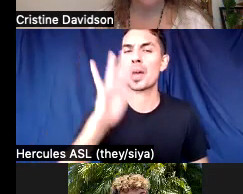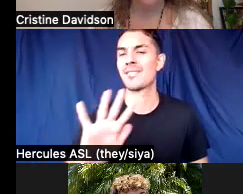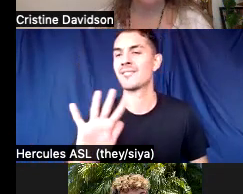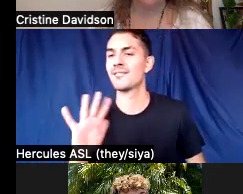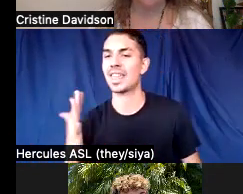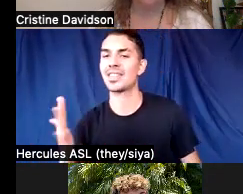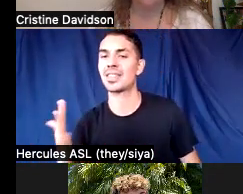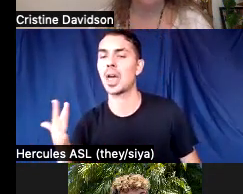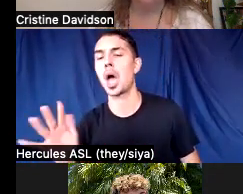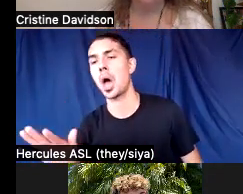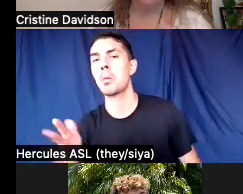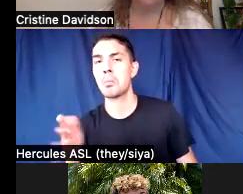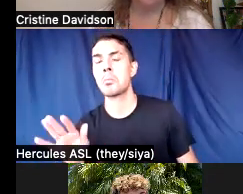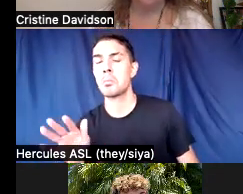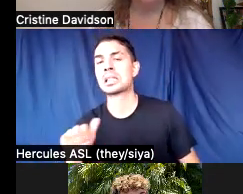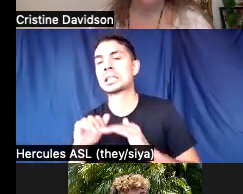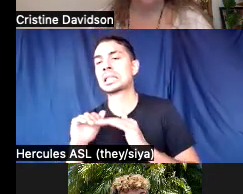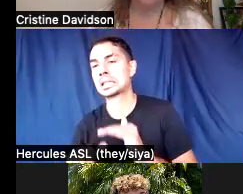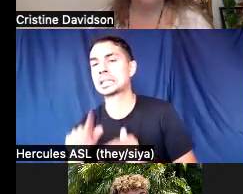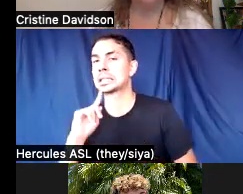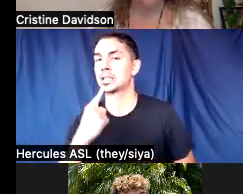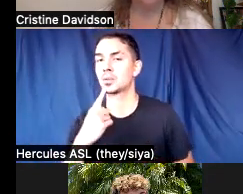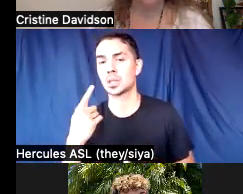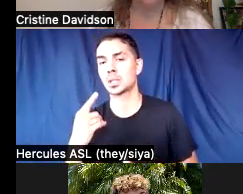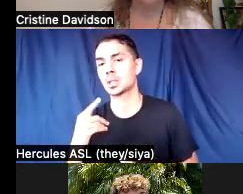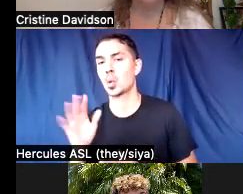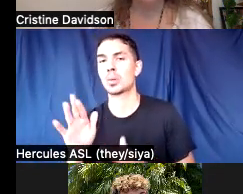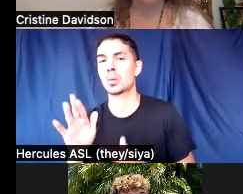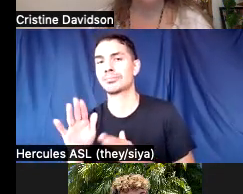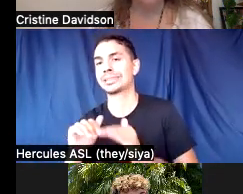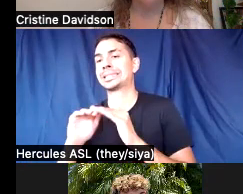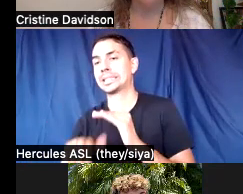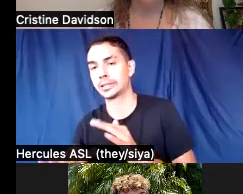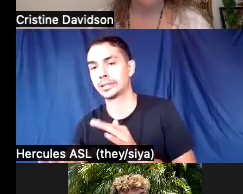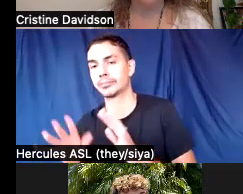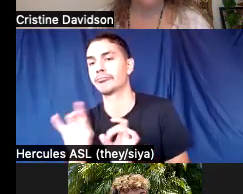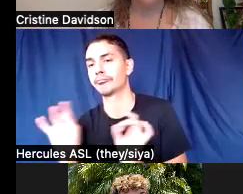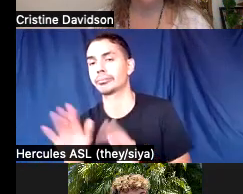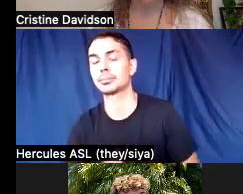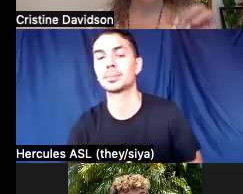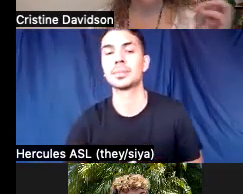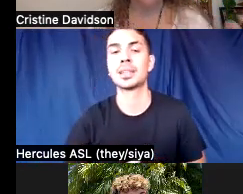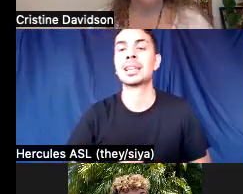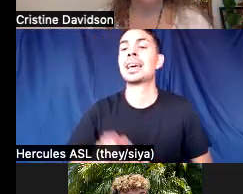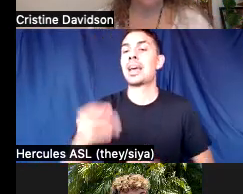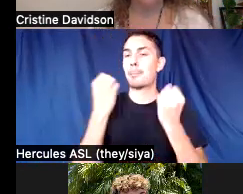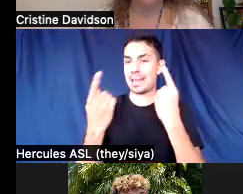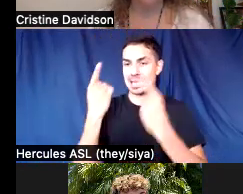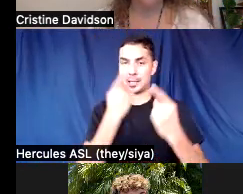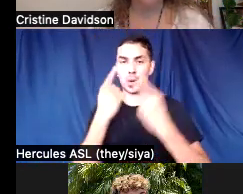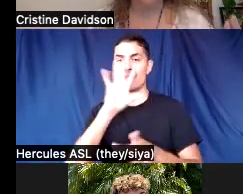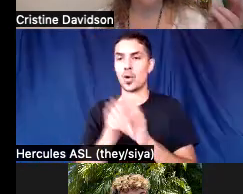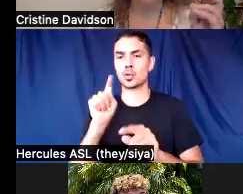severe or least serious. So the consideration to determine the level of offense has to do with the age of the